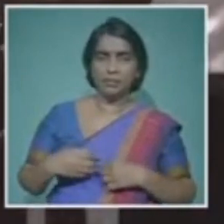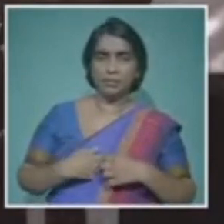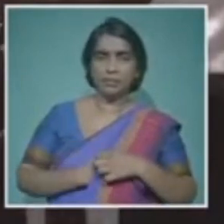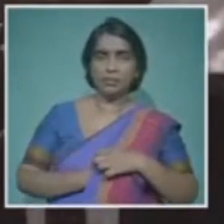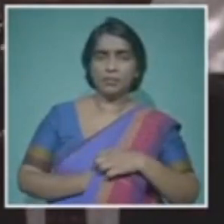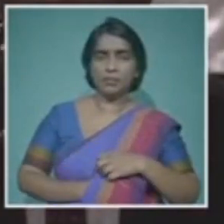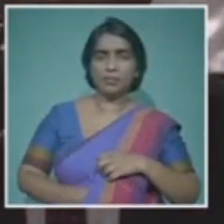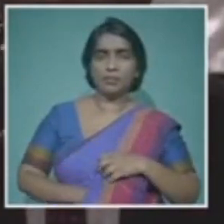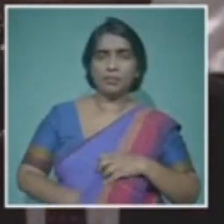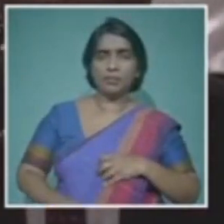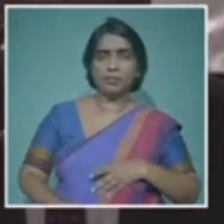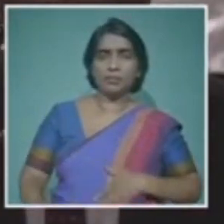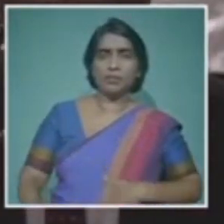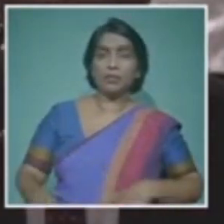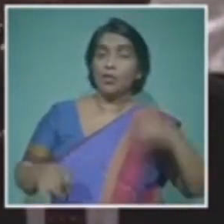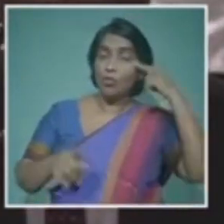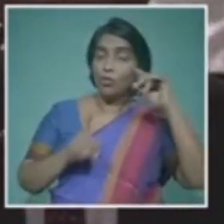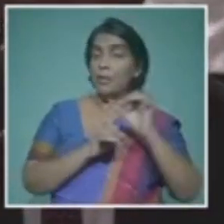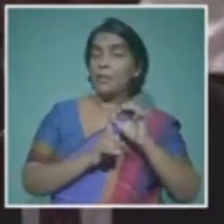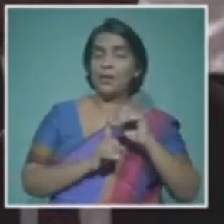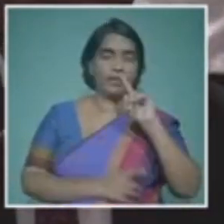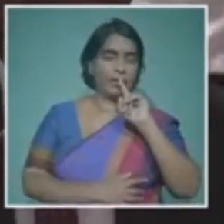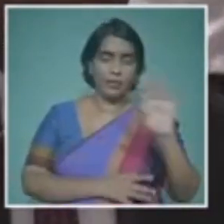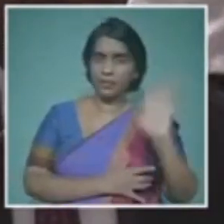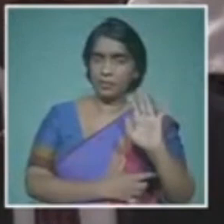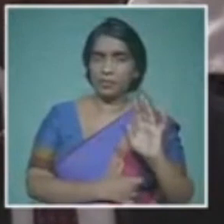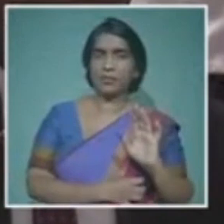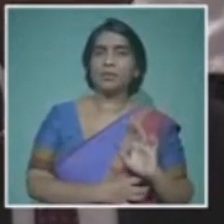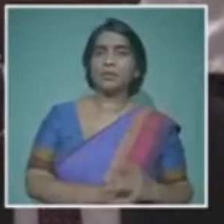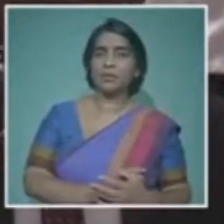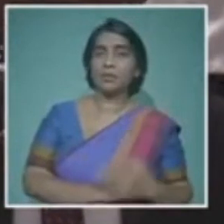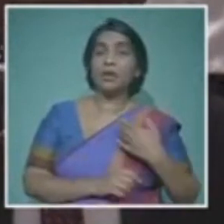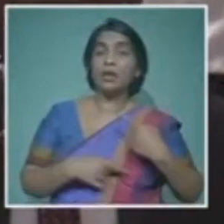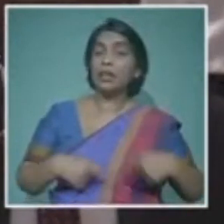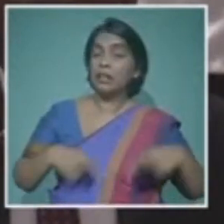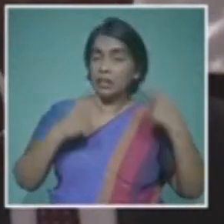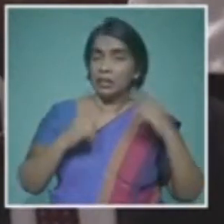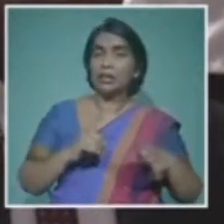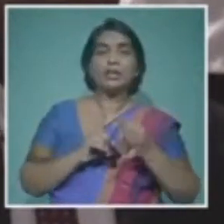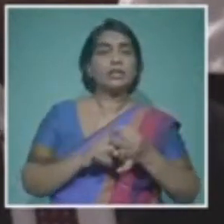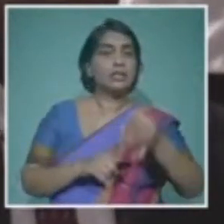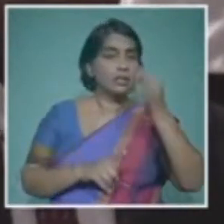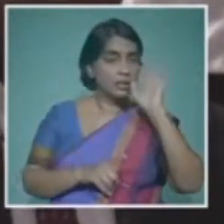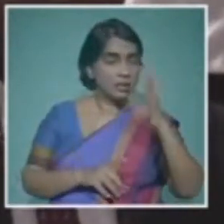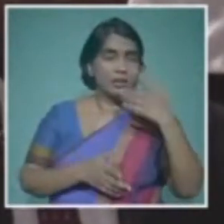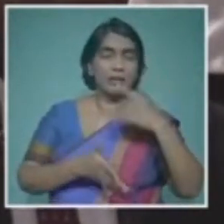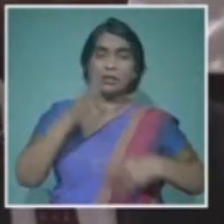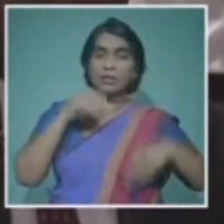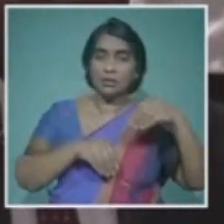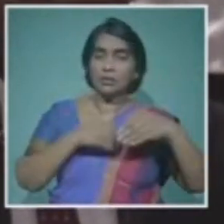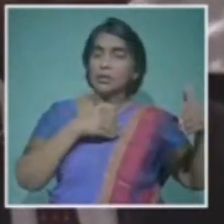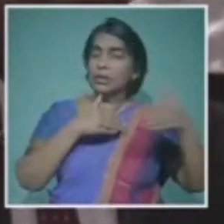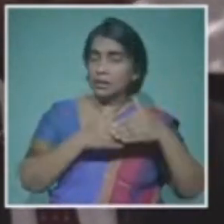Kisivaku Samanda Pautgalika Karnava Katakale Nagaru Sababatumani? Please follow the regulations. Tarke Une, Jana di Pativarniak Penipeni,